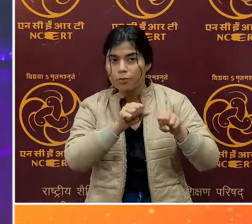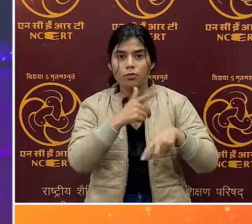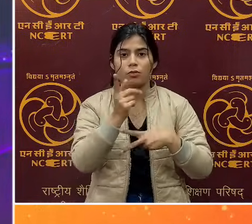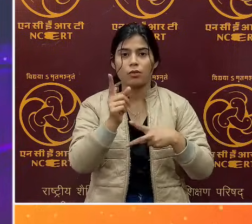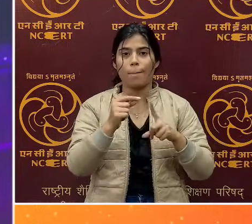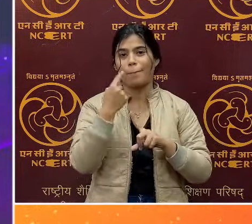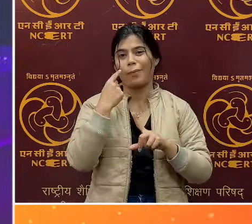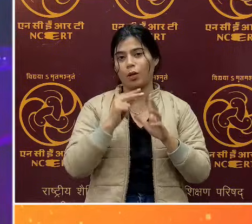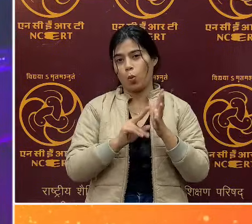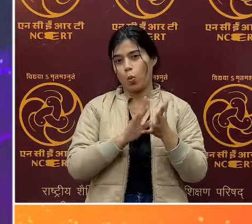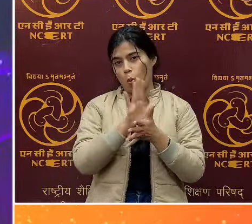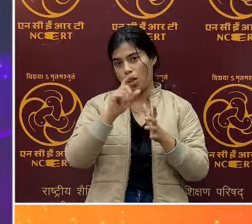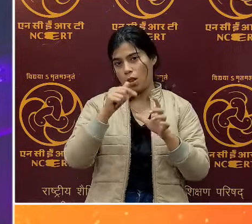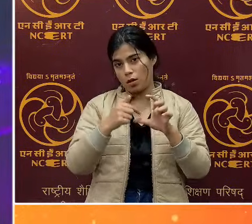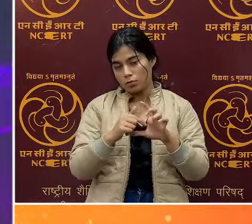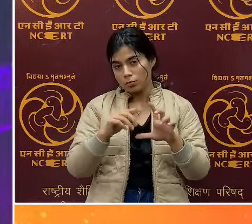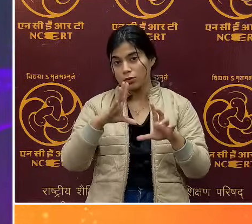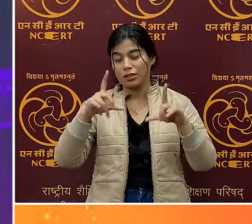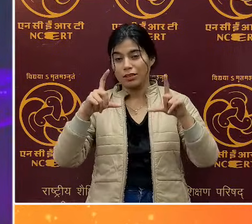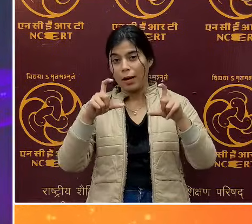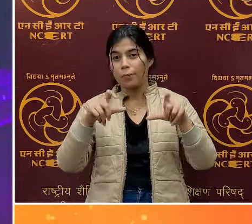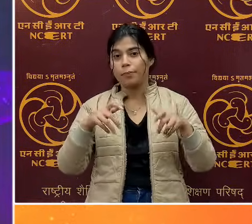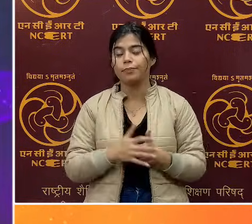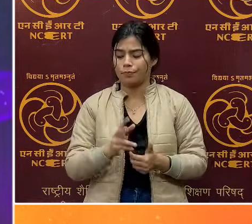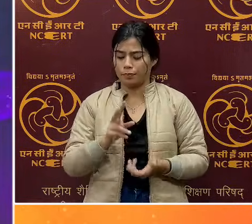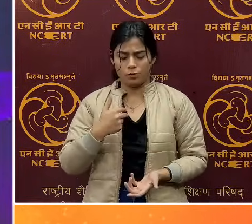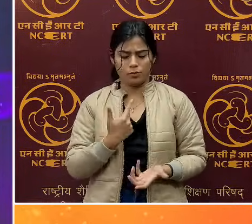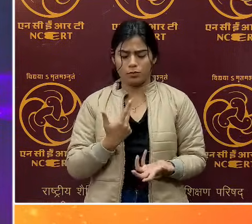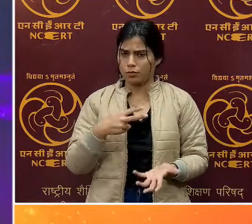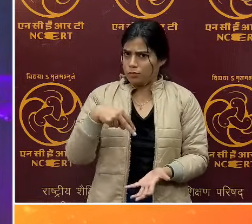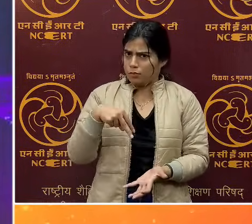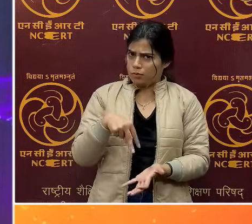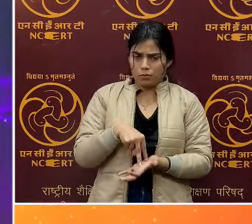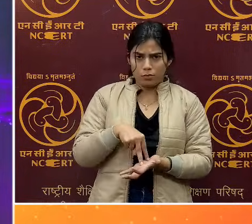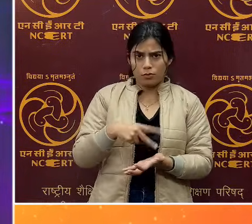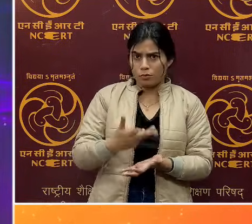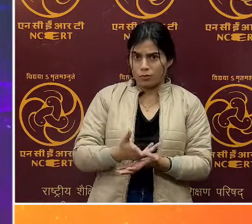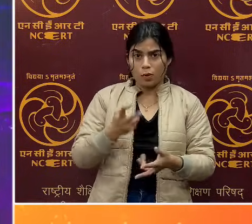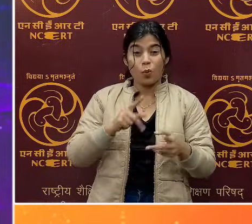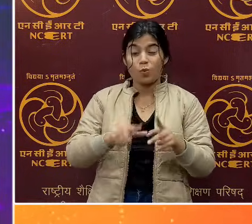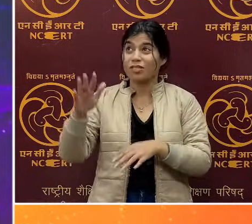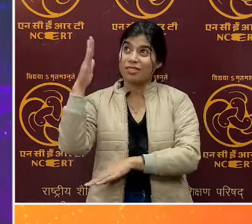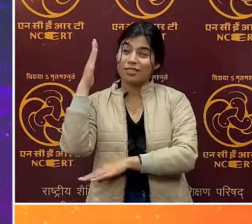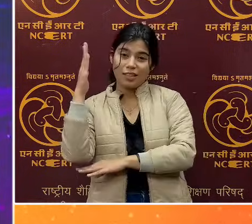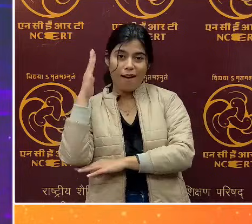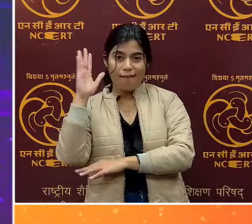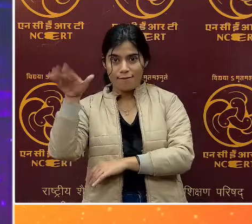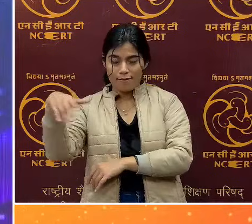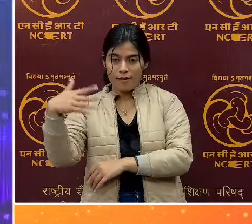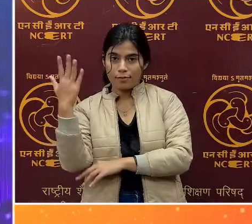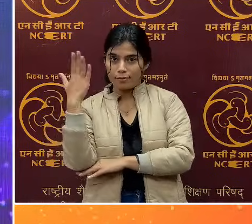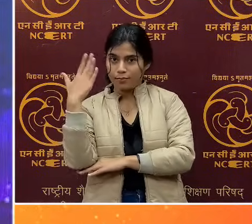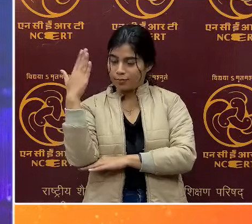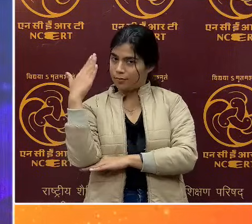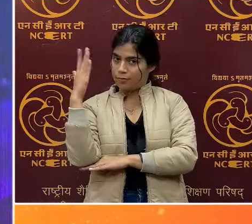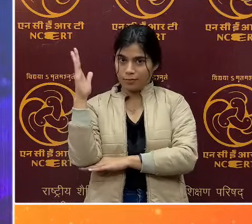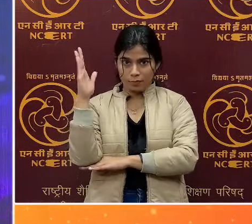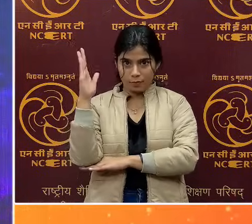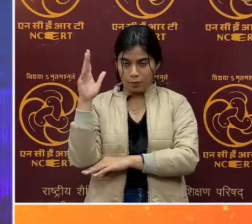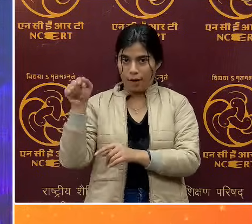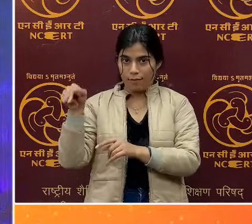pinhole camera. So you can stand at a place wherein you can get the whole tree. Okay, you can see the whole